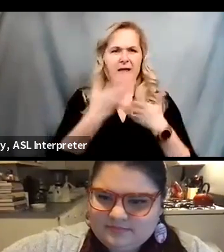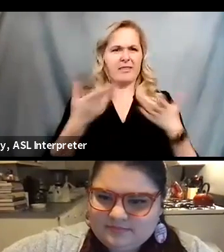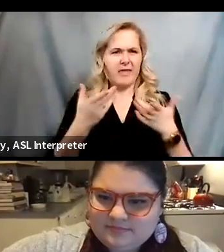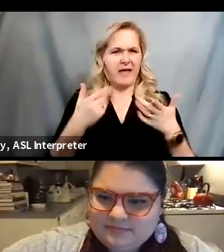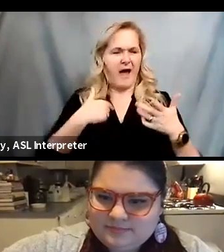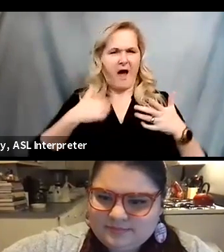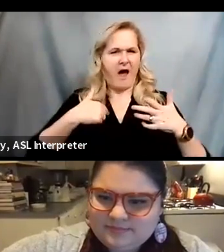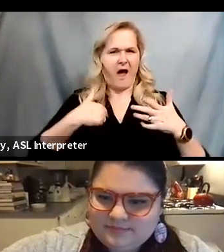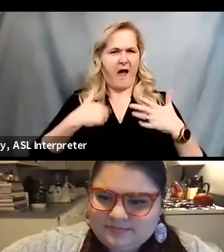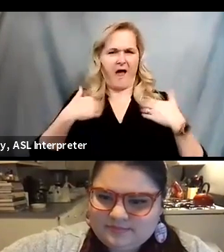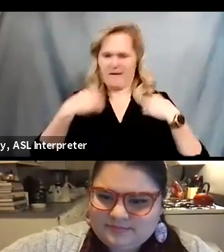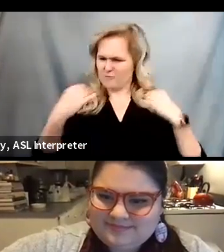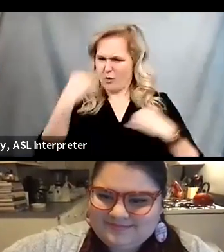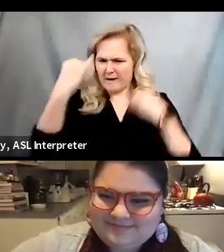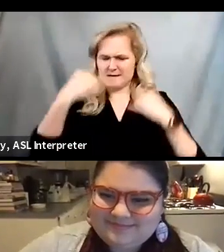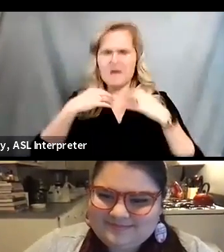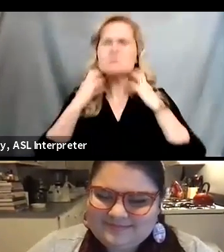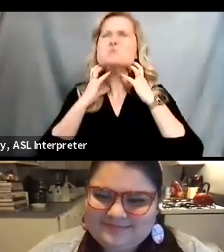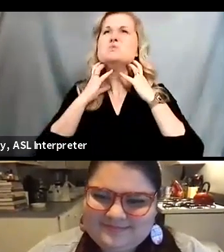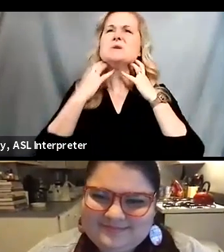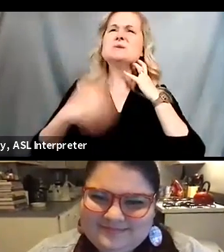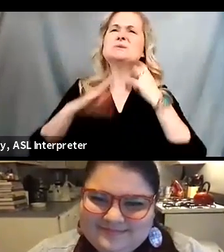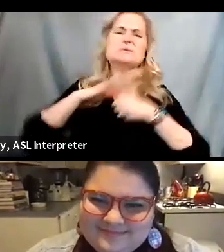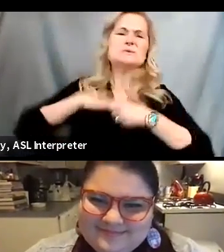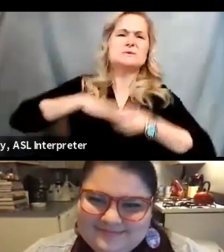up there. Holy. Ooh.